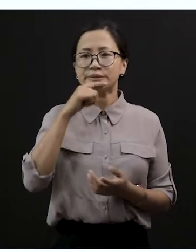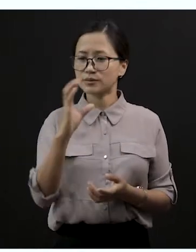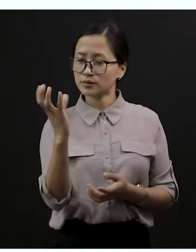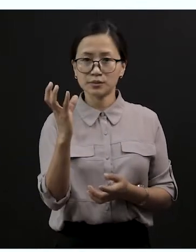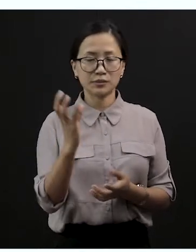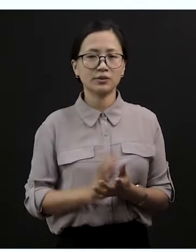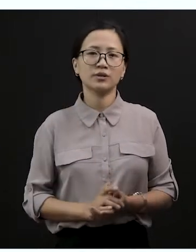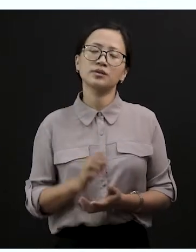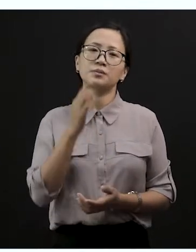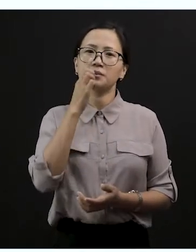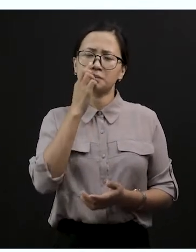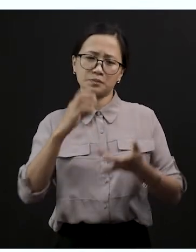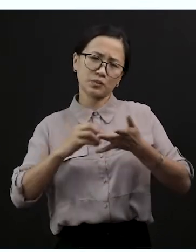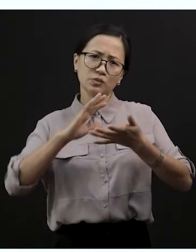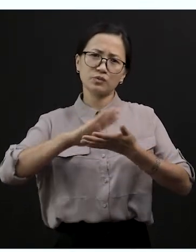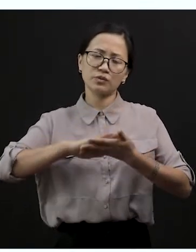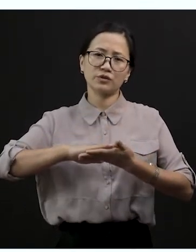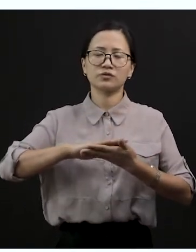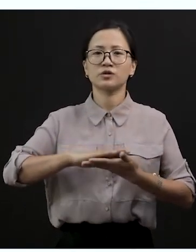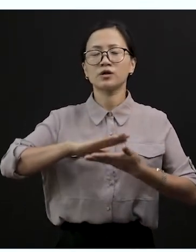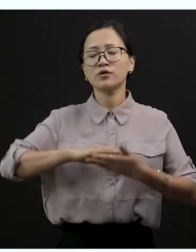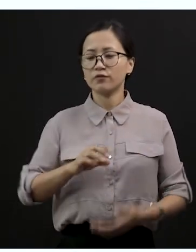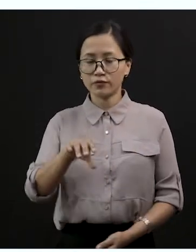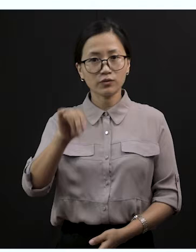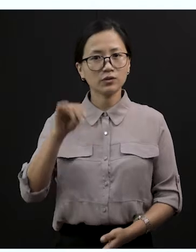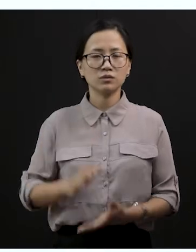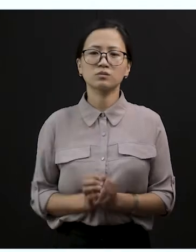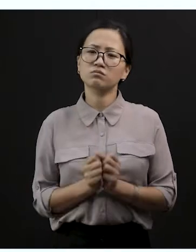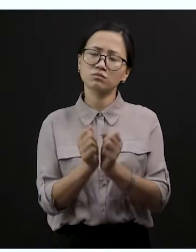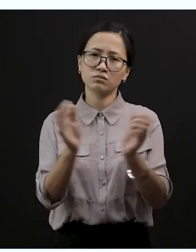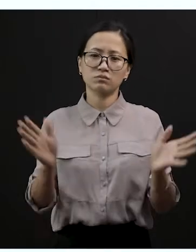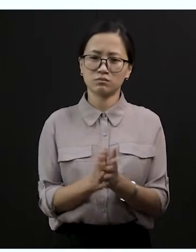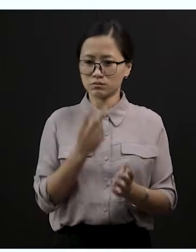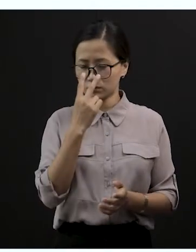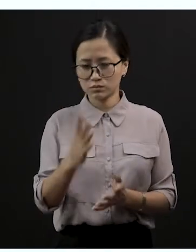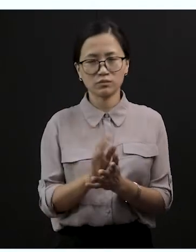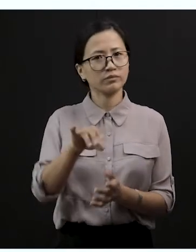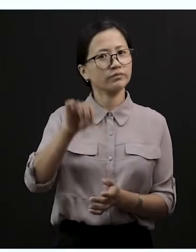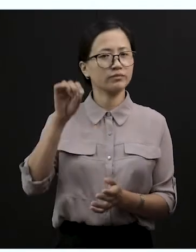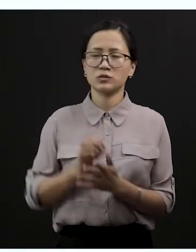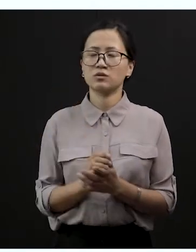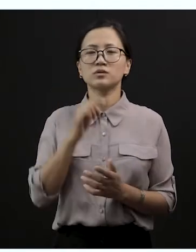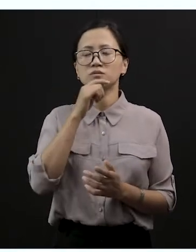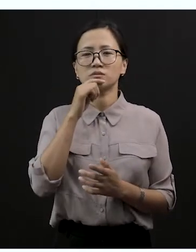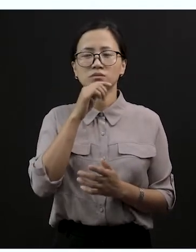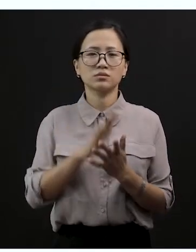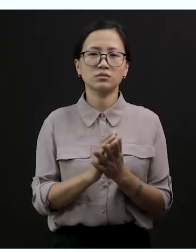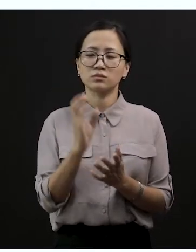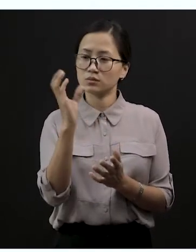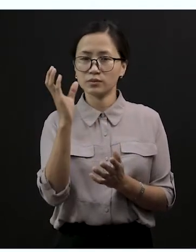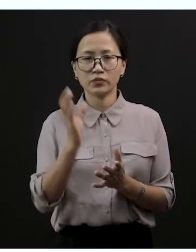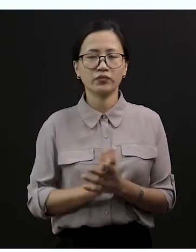his wife found out that there was no tomatoes, and without tomatoes, the wife cannot make soup for Lima, right?